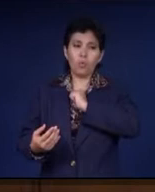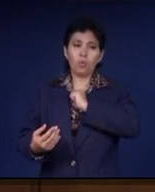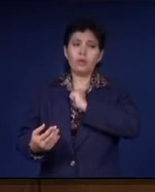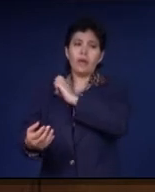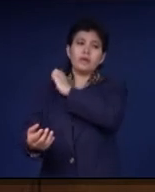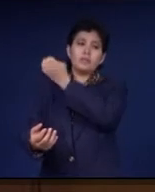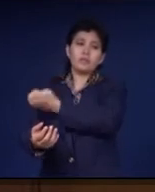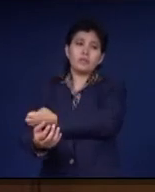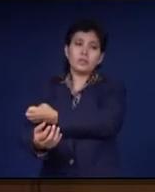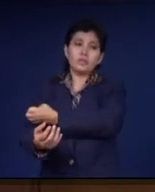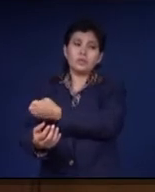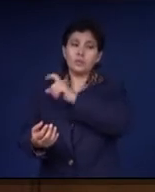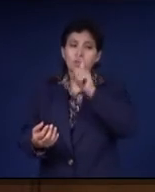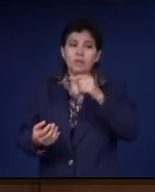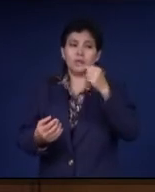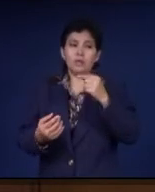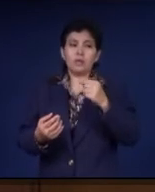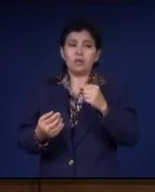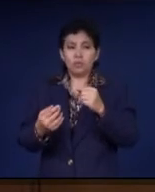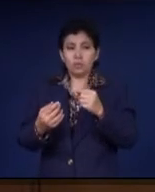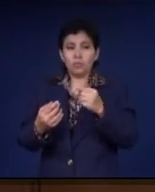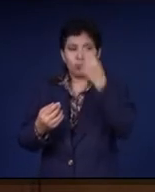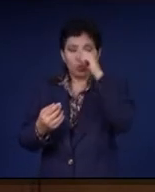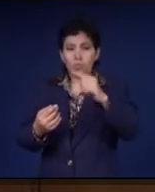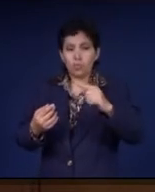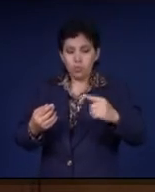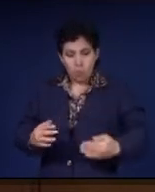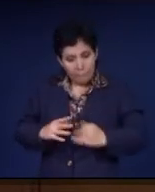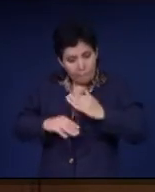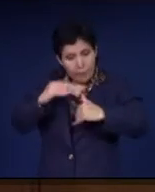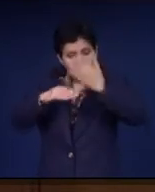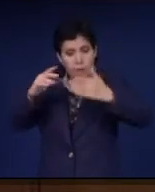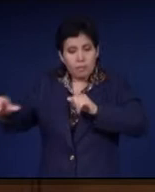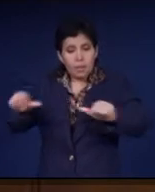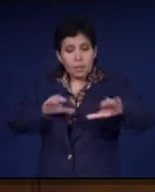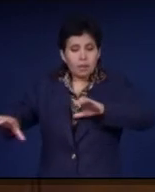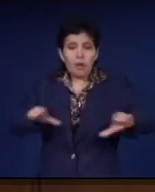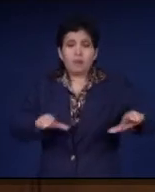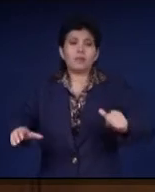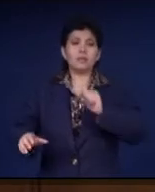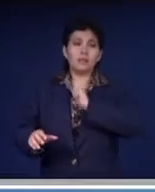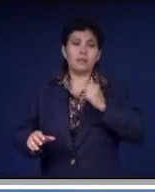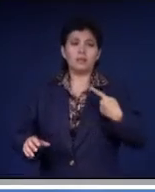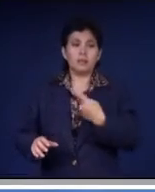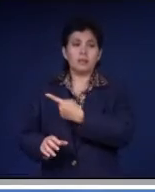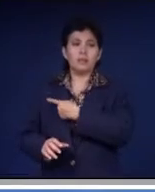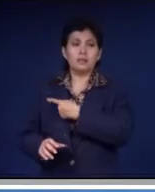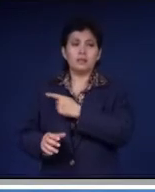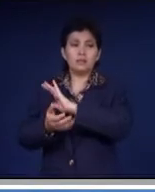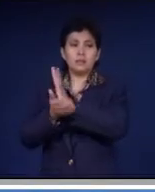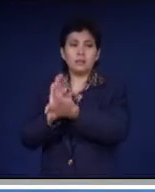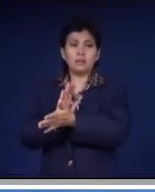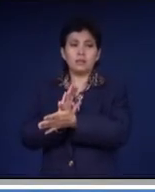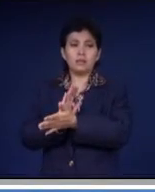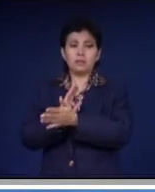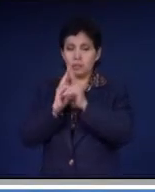energy within ourselves that translated into thoughts, emotions, and behavior. Next one, he also looks